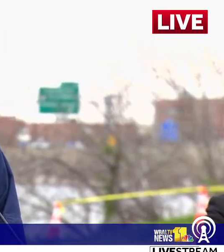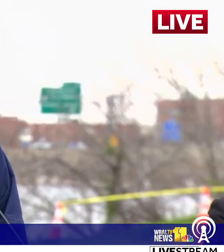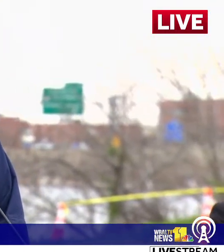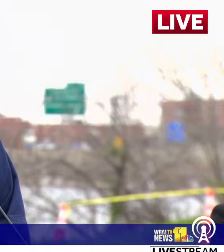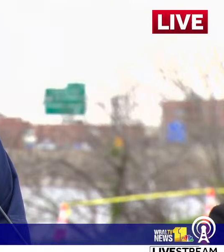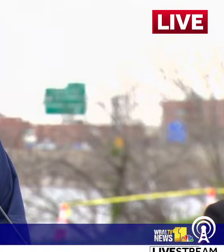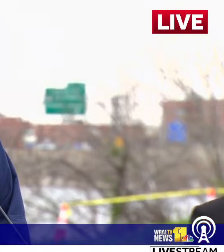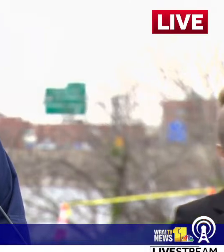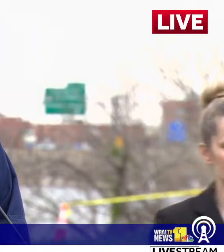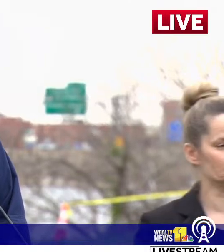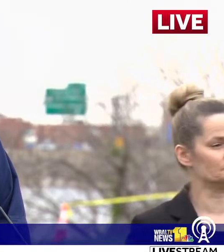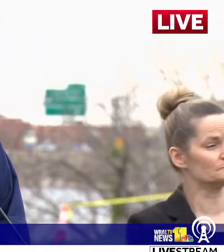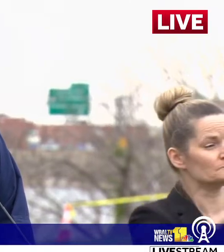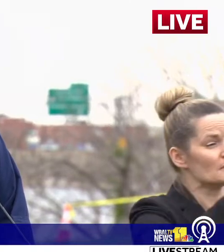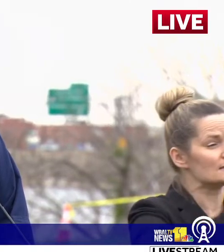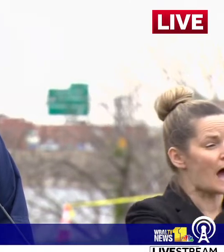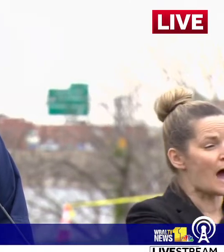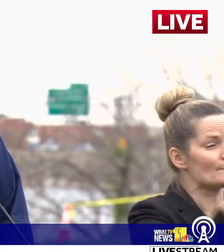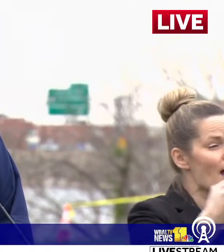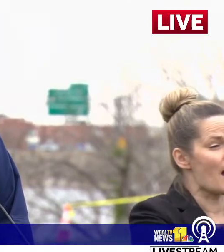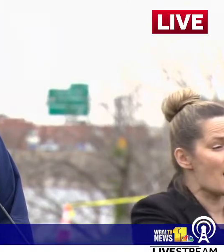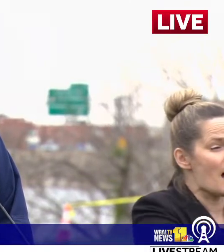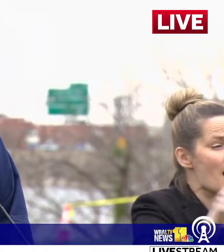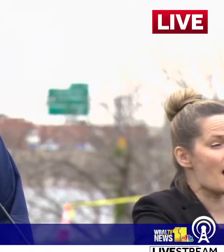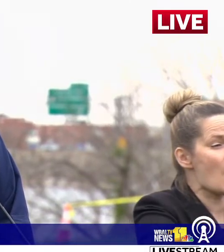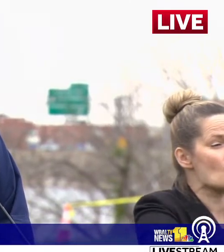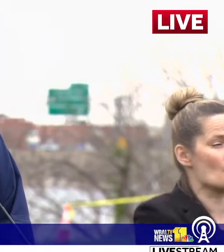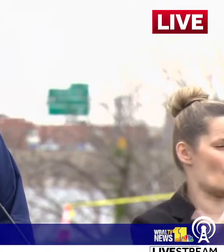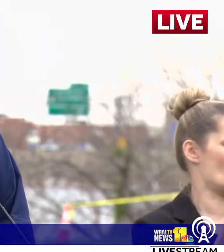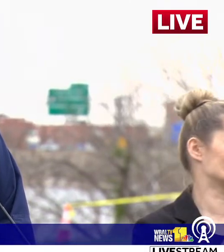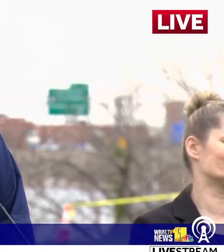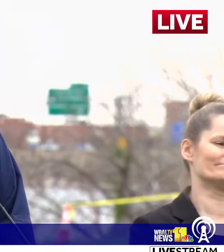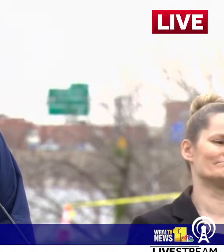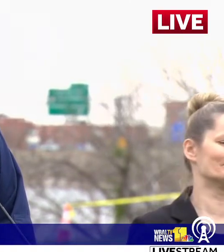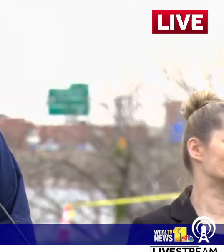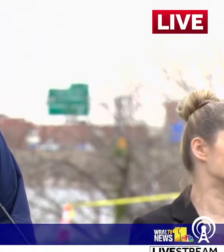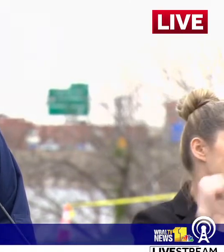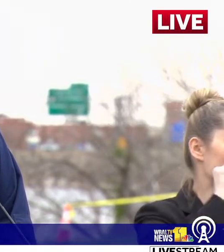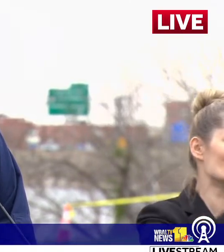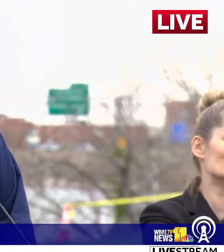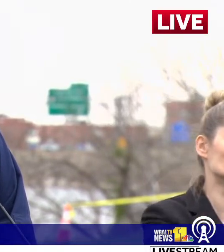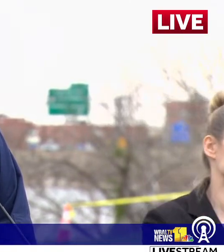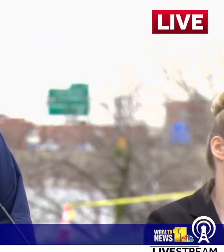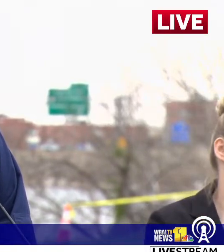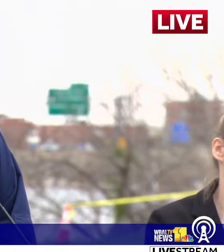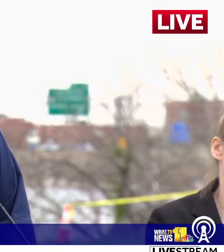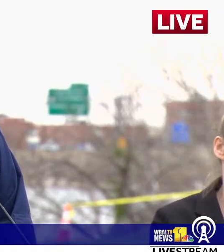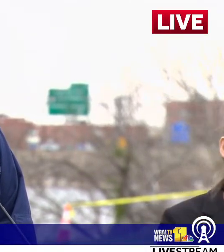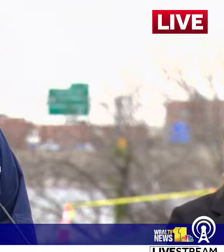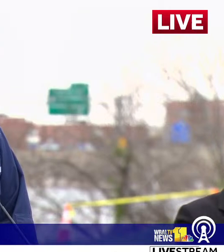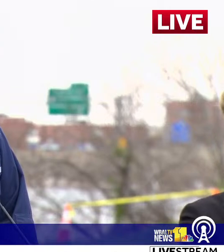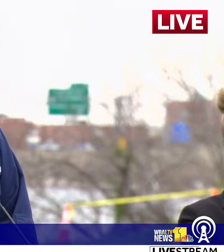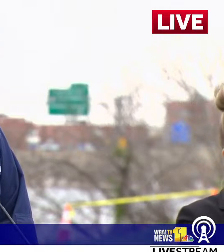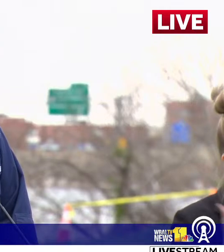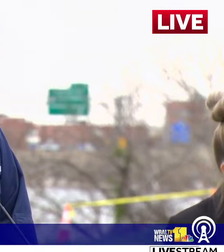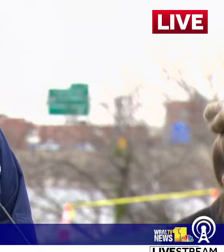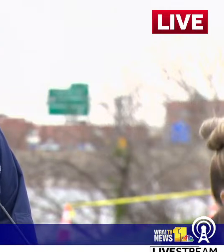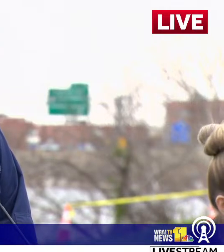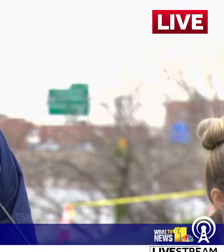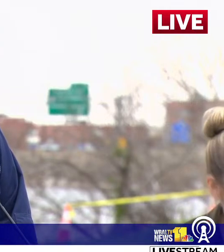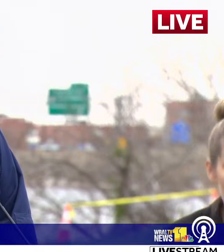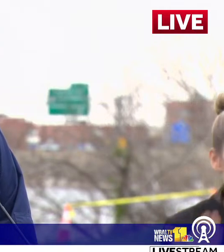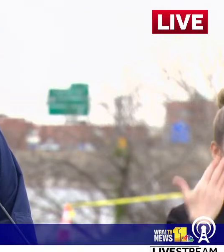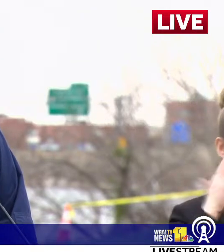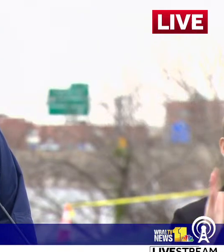I don't have the timeline on when it's going to be complete. I just know that they were going to do the lift today, and we're going to do it safely. And